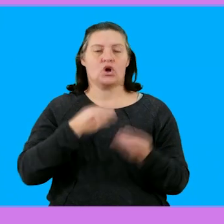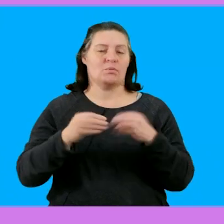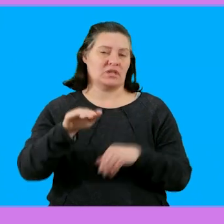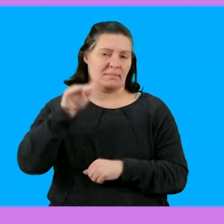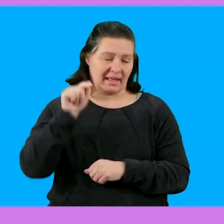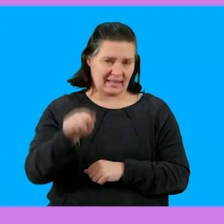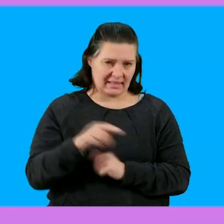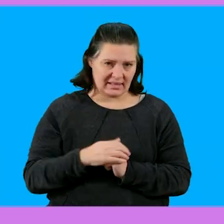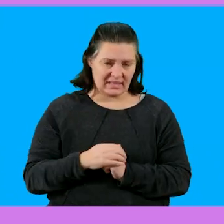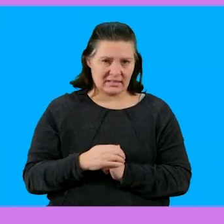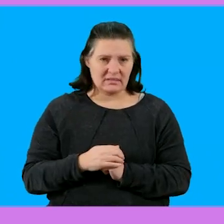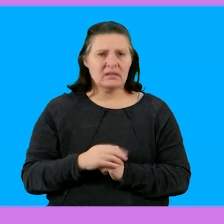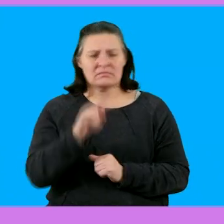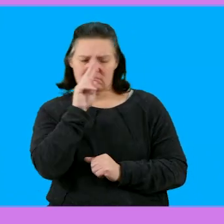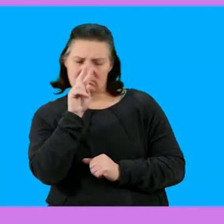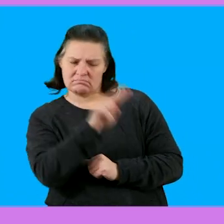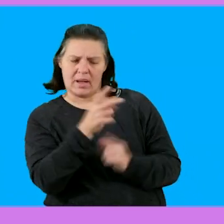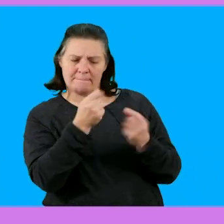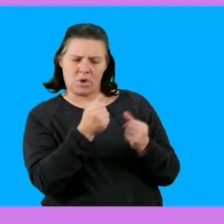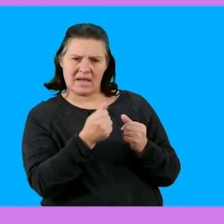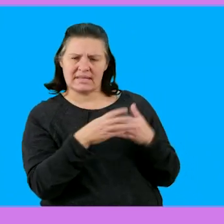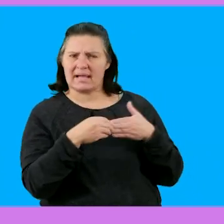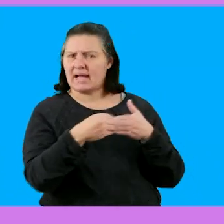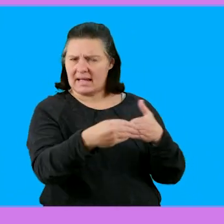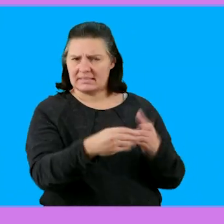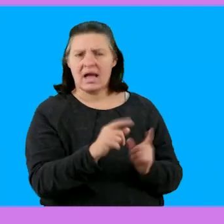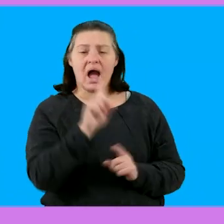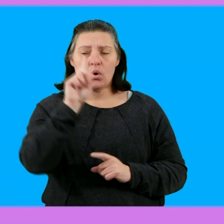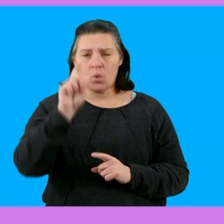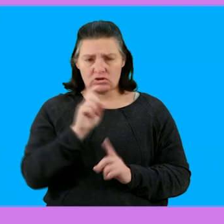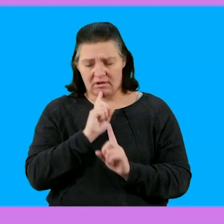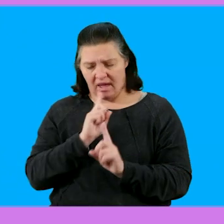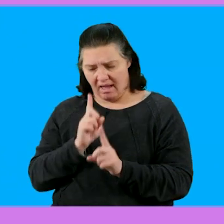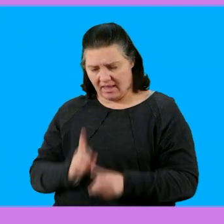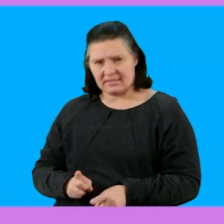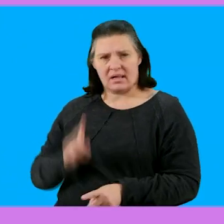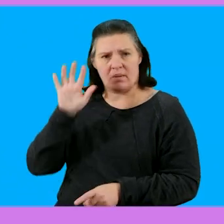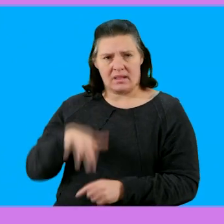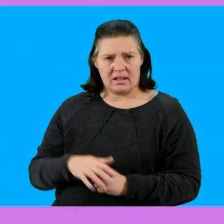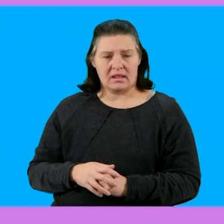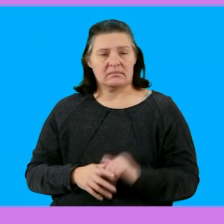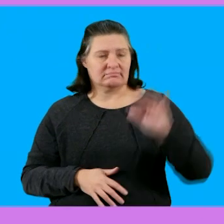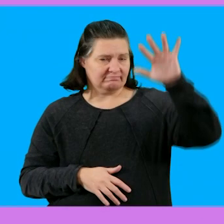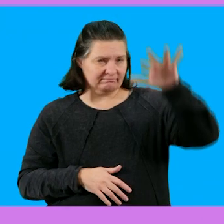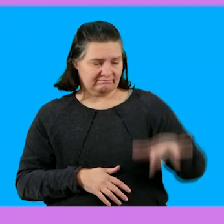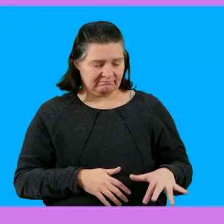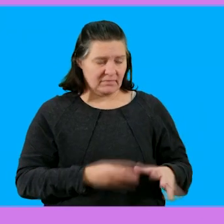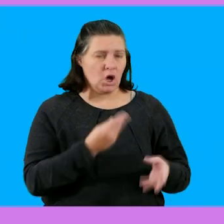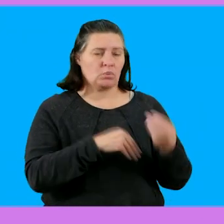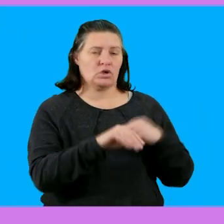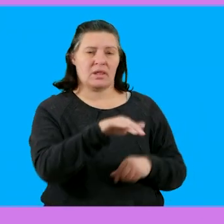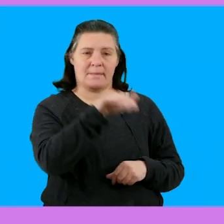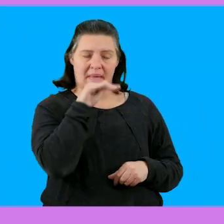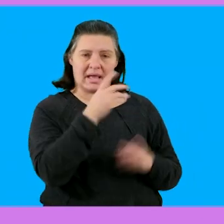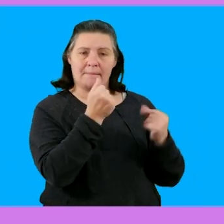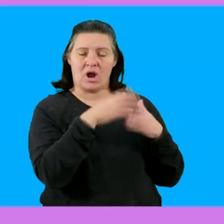Bank. Study the Commercial Bank pricing guide and answer the questions that follow, right? So here we have our Commercial